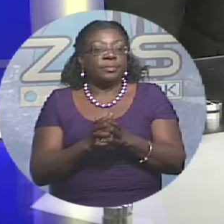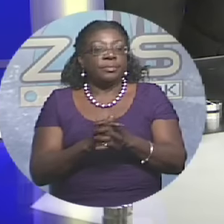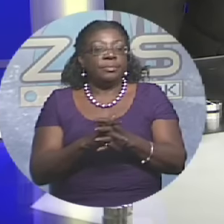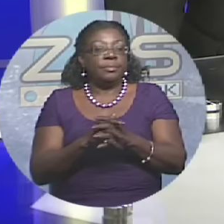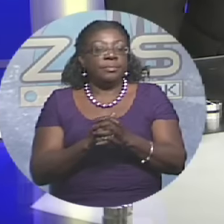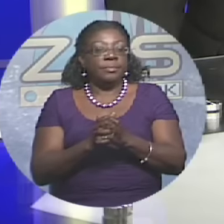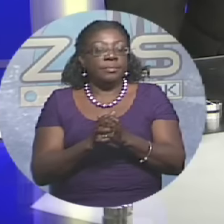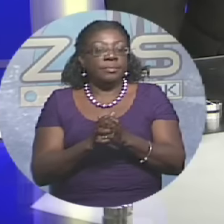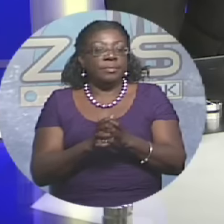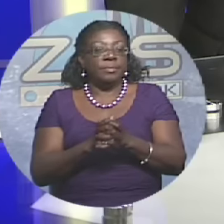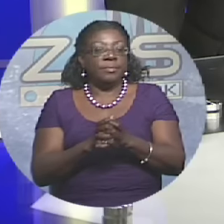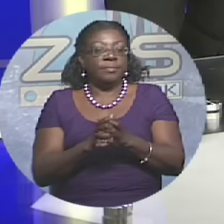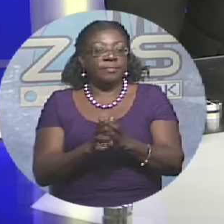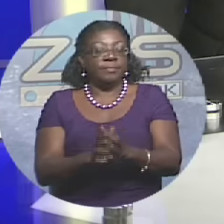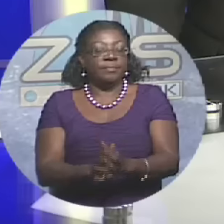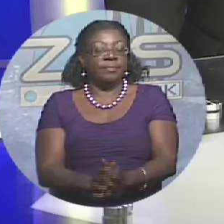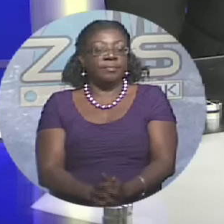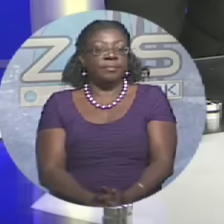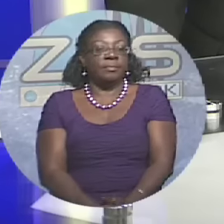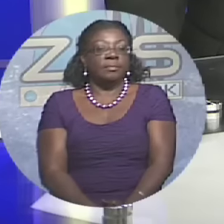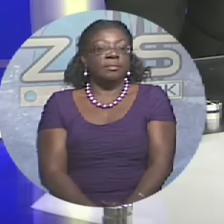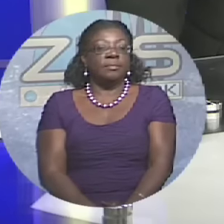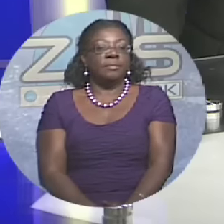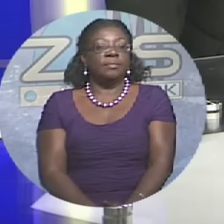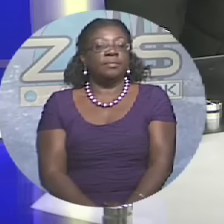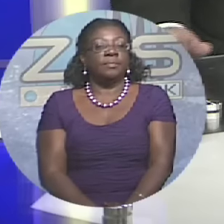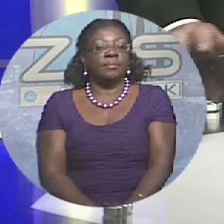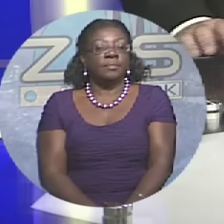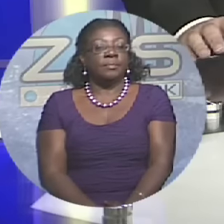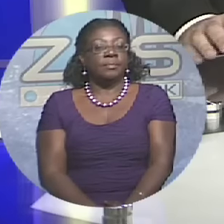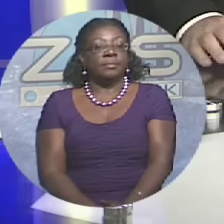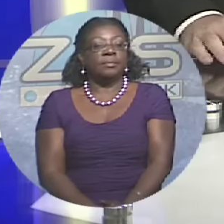is next. You're watching the Bahamas Tonight, the National Report.